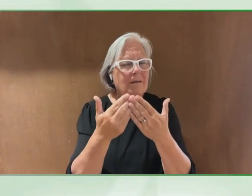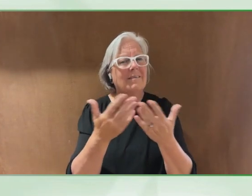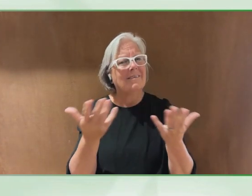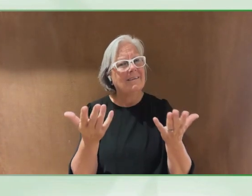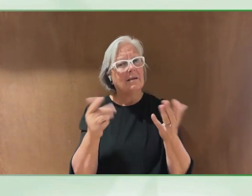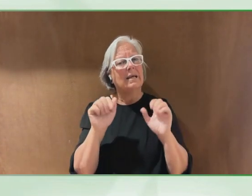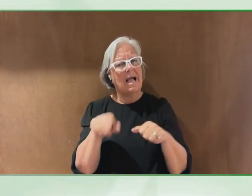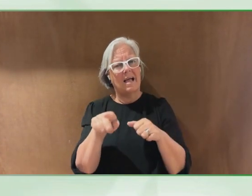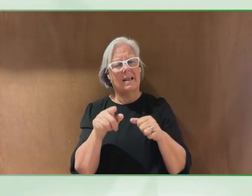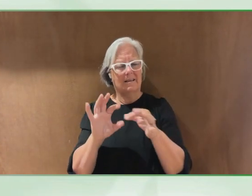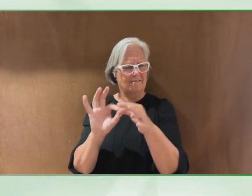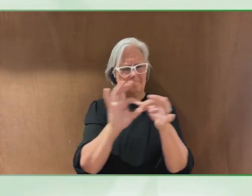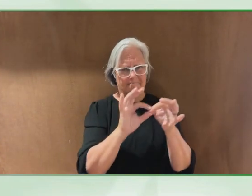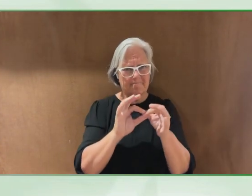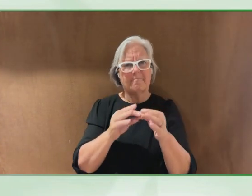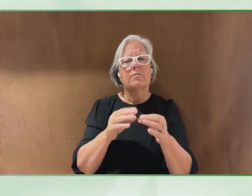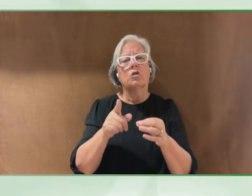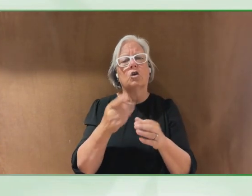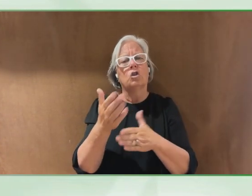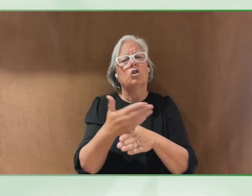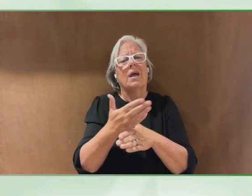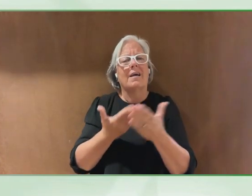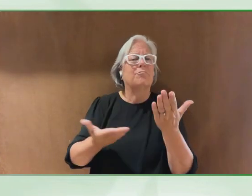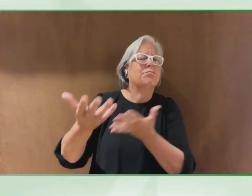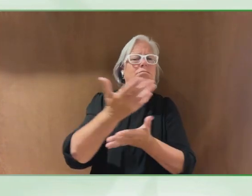more representative of our lived experience. So thank you.